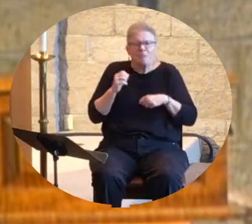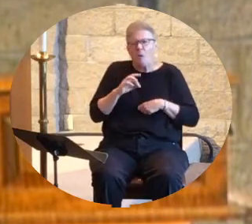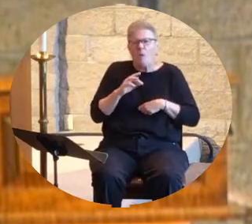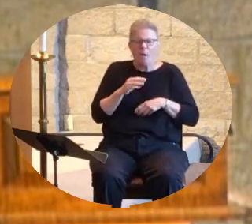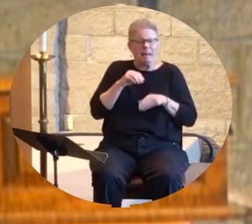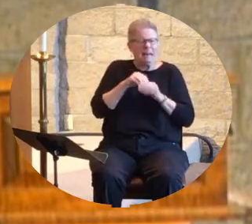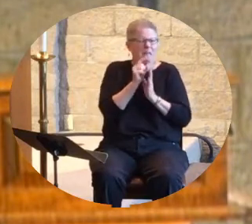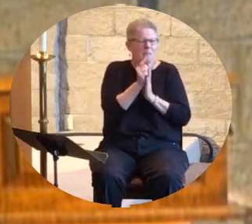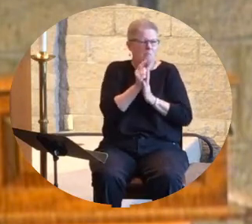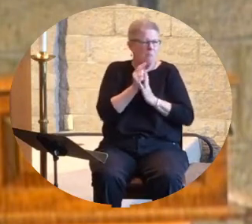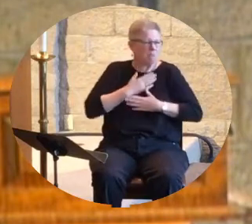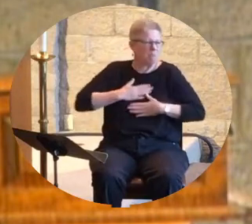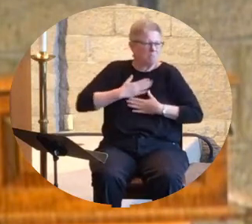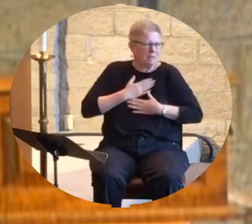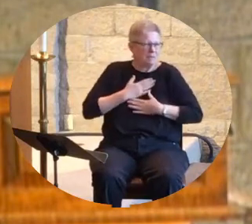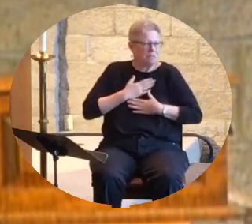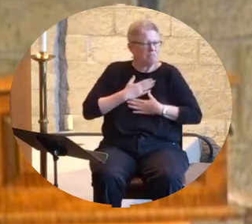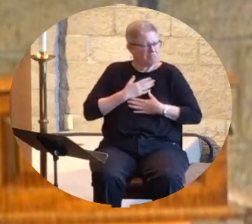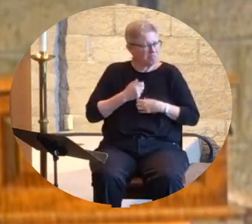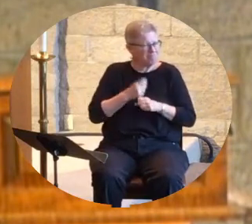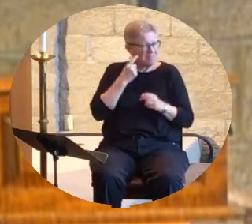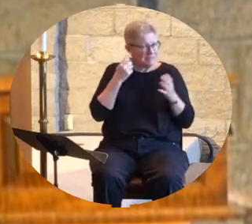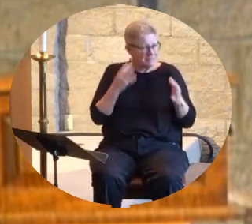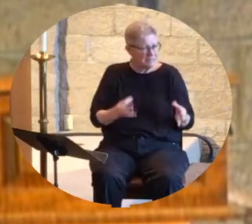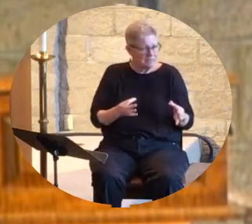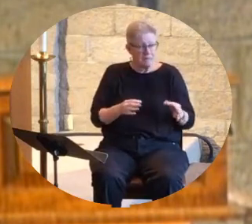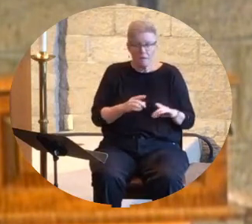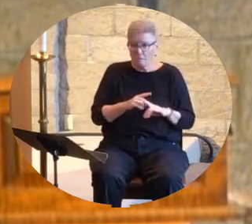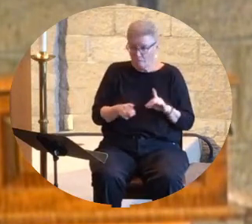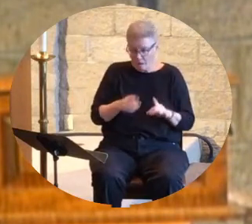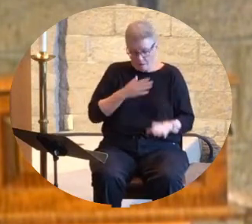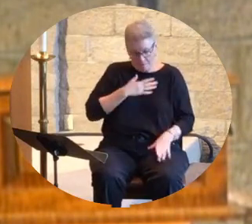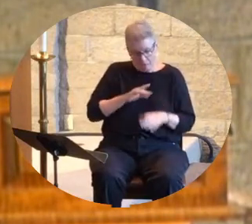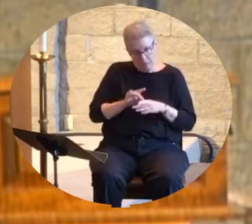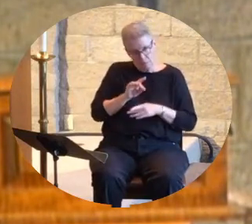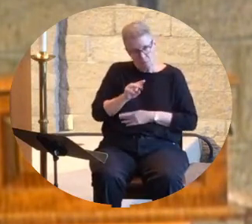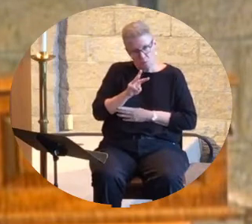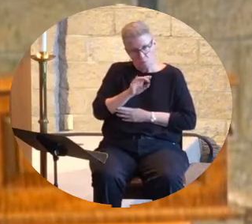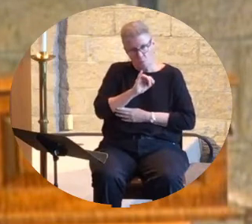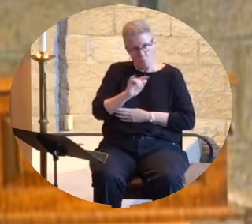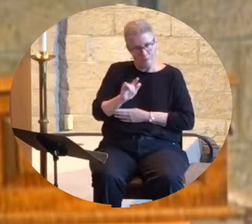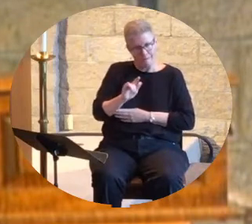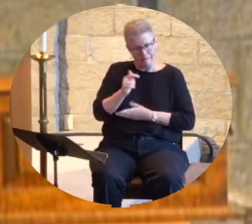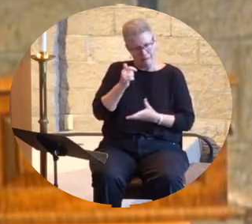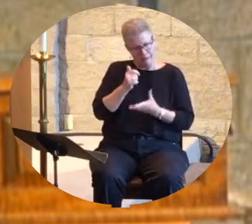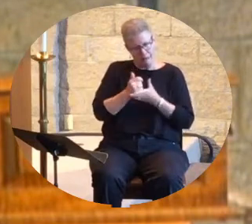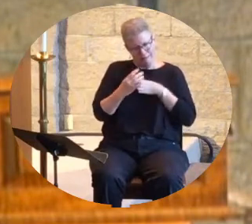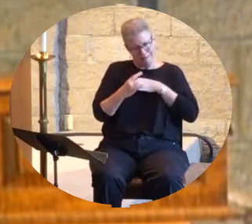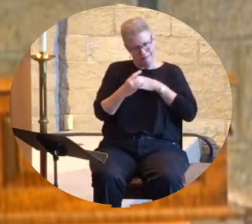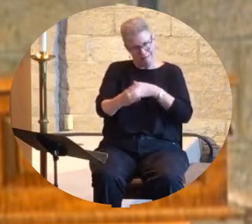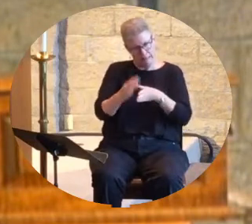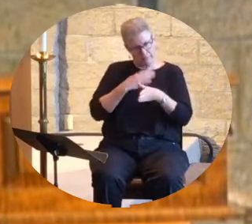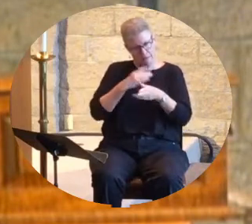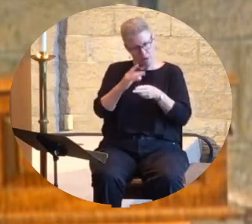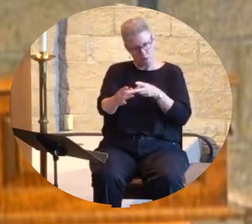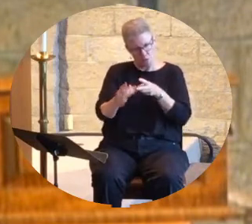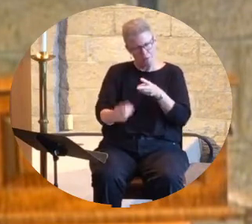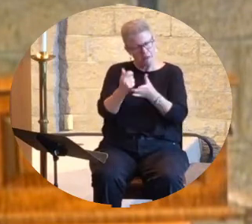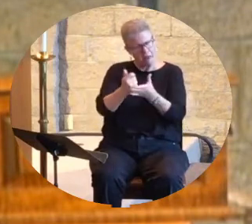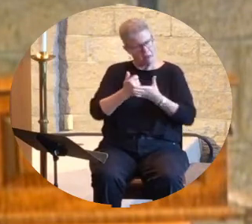The use of my spiritual will, however, directs my choices toward a greater